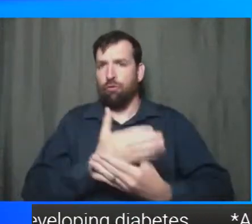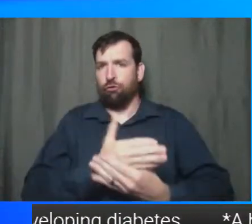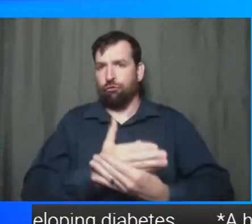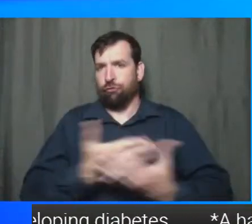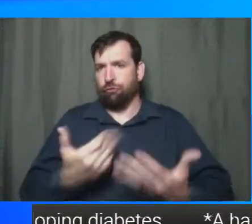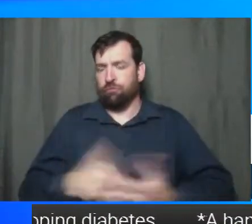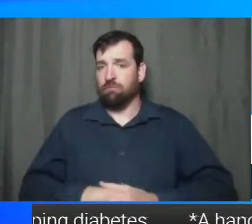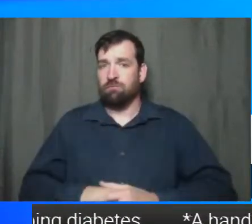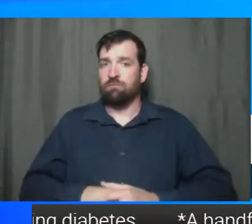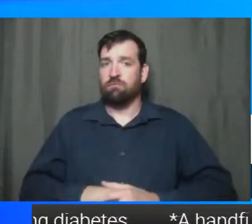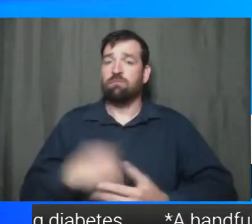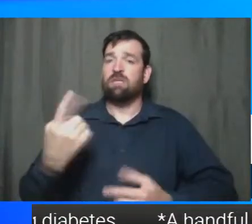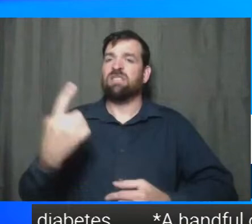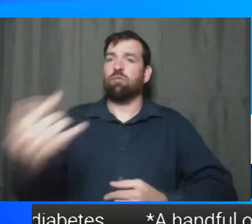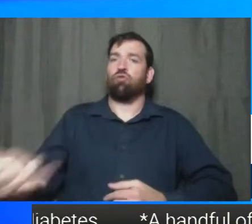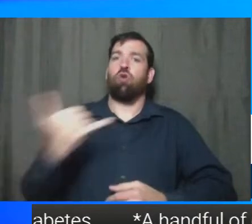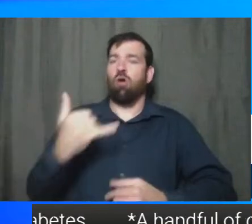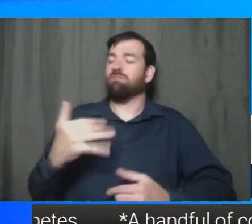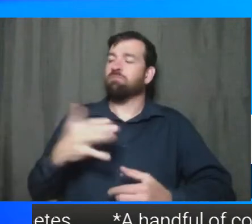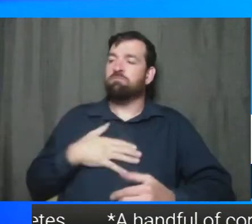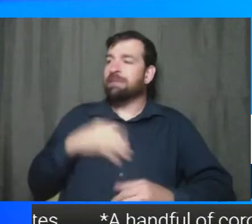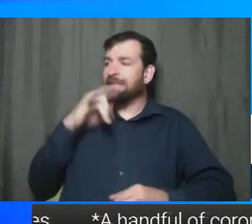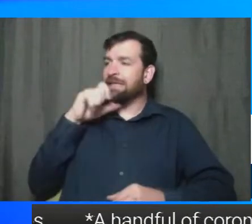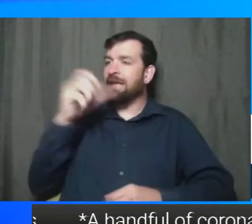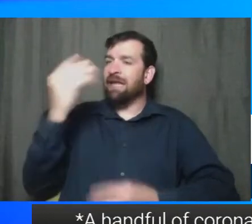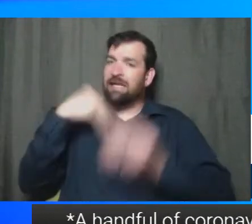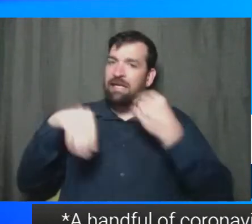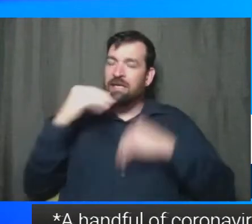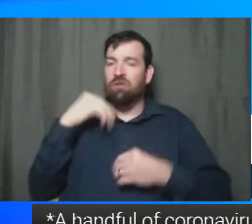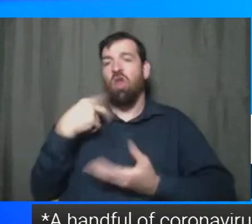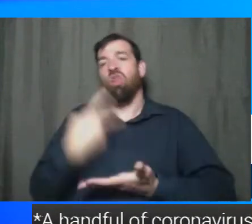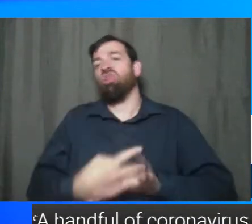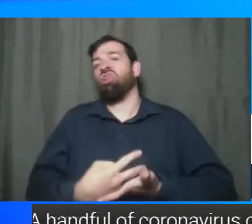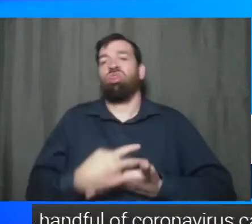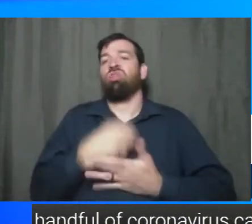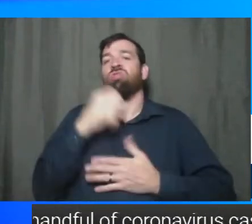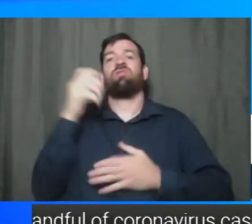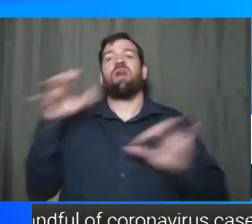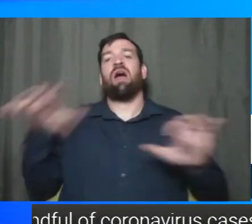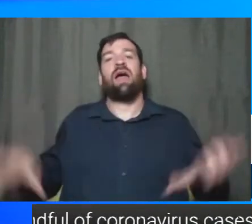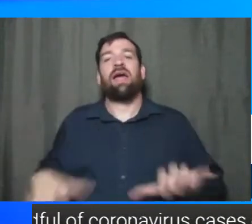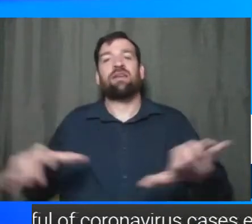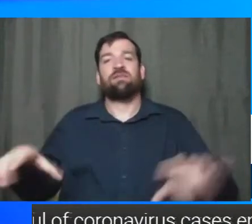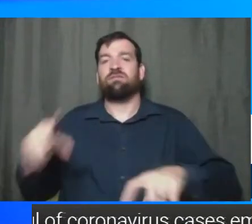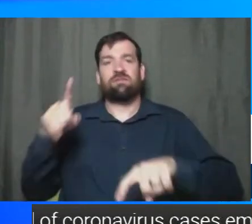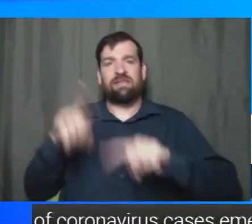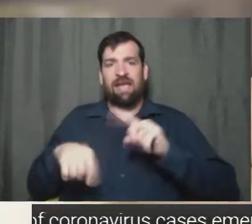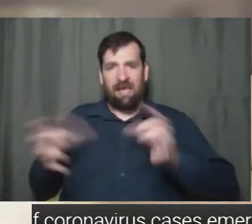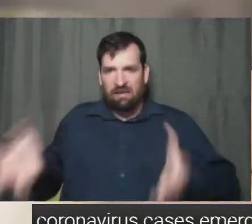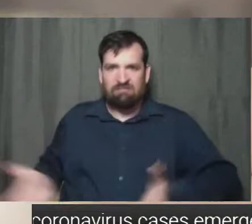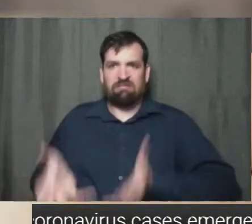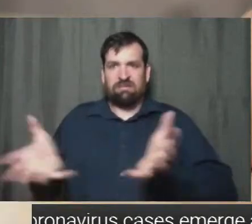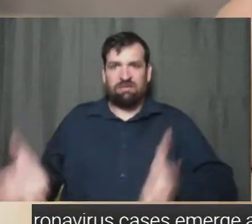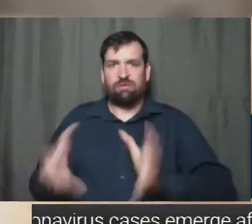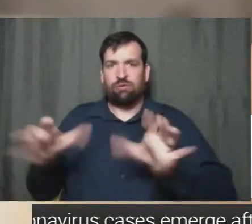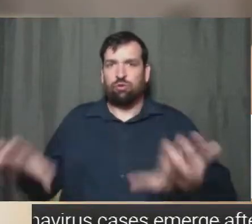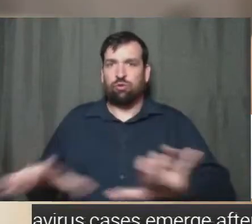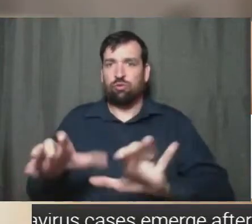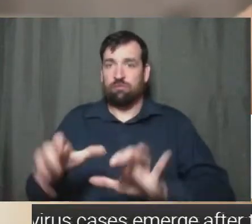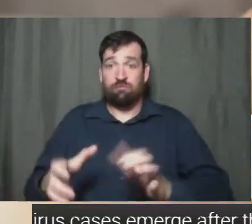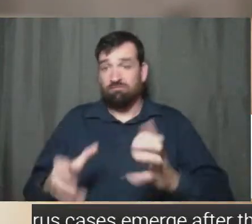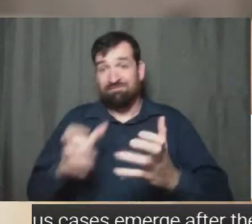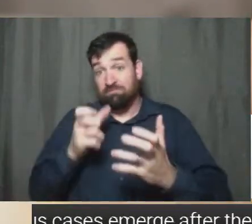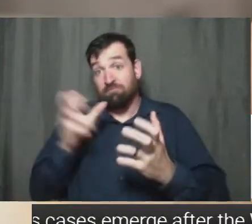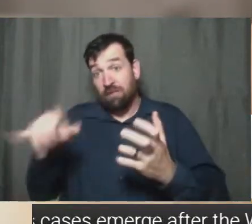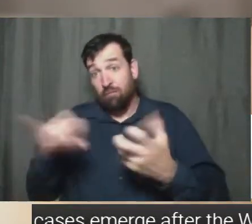calls and says, my kid isn't eating anything and he's laying around, he's not active, I can't get him to do anything, that's a problem. Most of the time the answer is, I